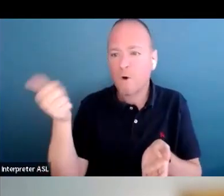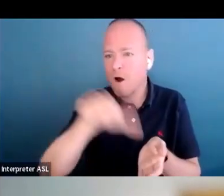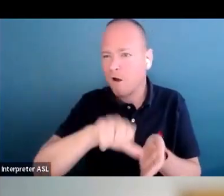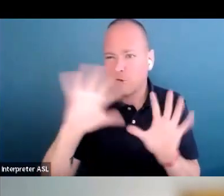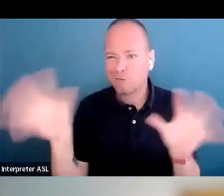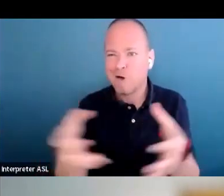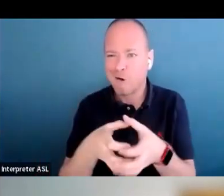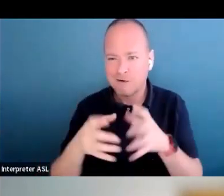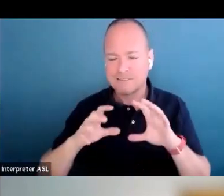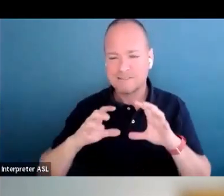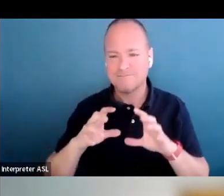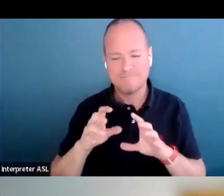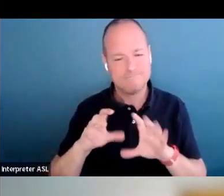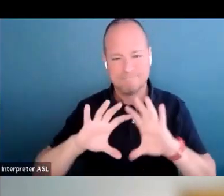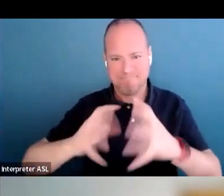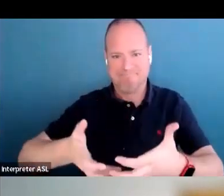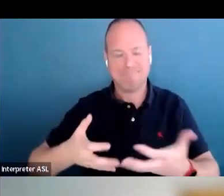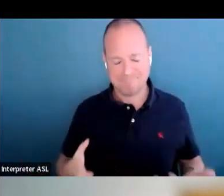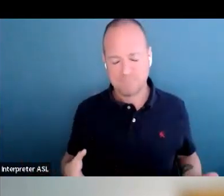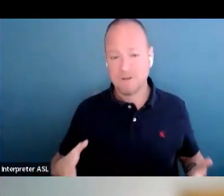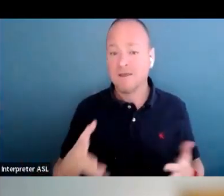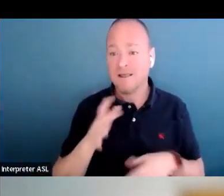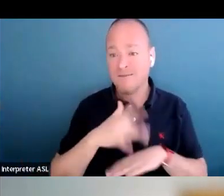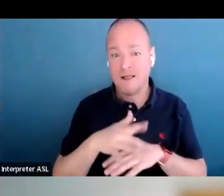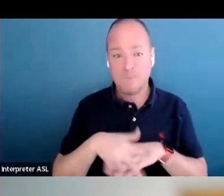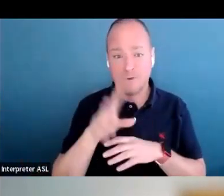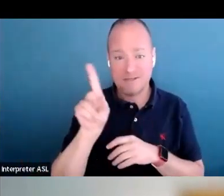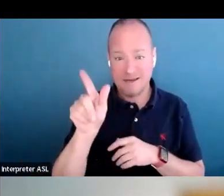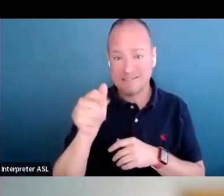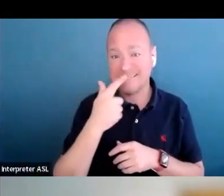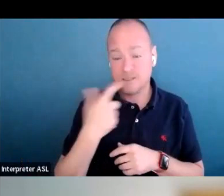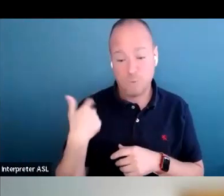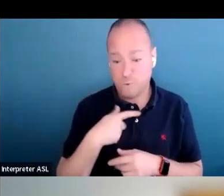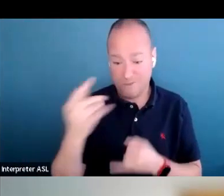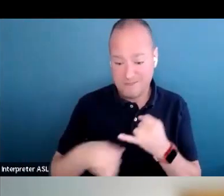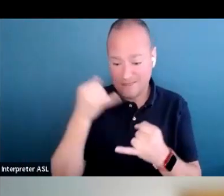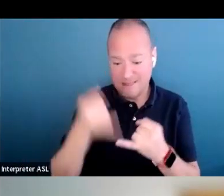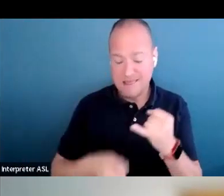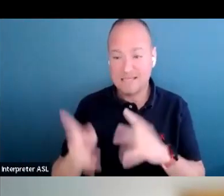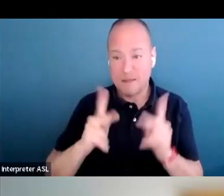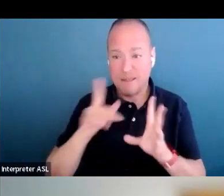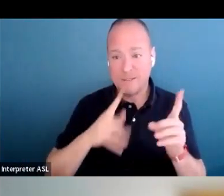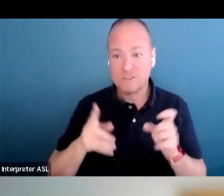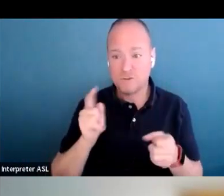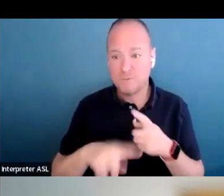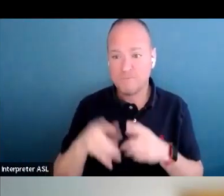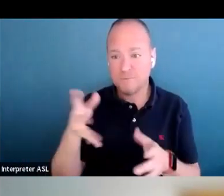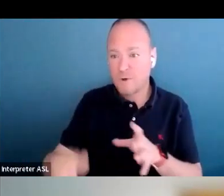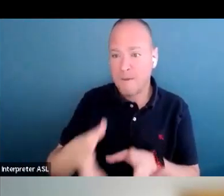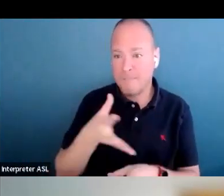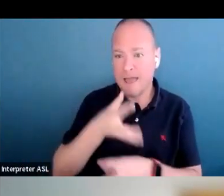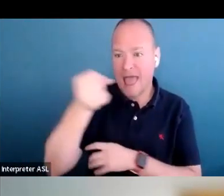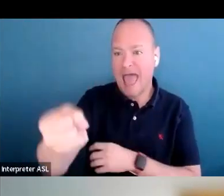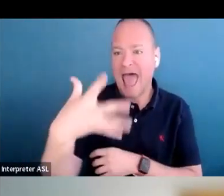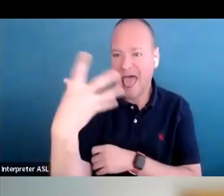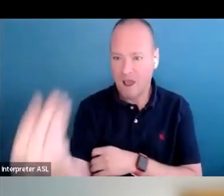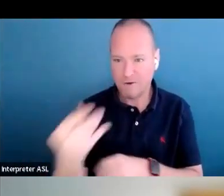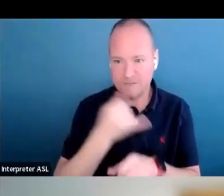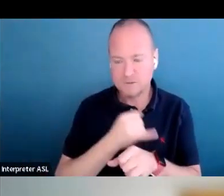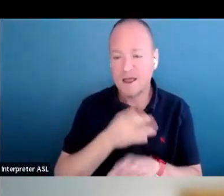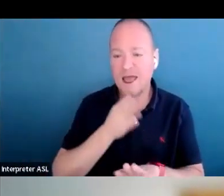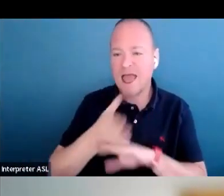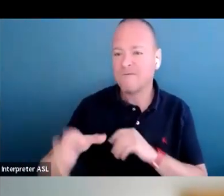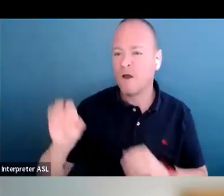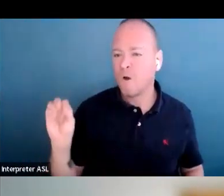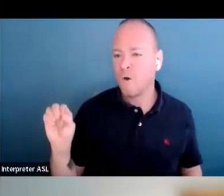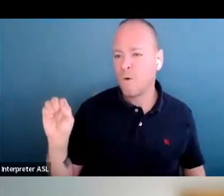settings. Available data suggests that we are the last population to be deinstitutionalized after the Olmsted decision, and that few of us